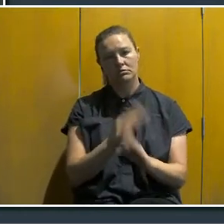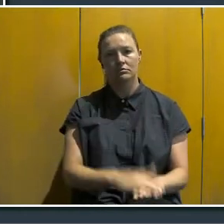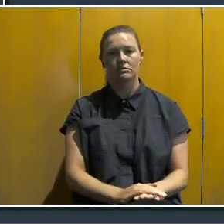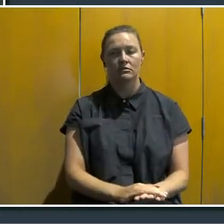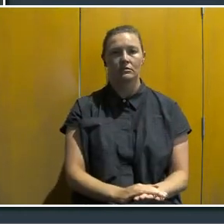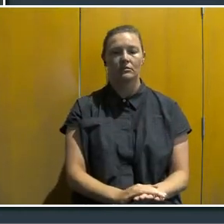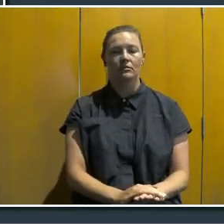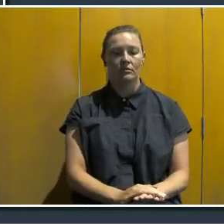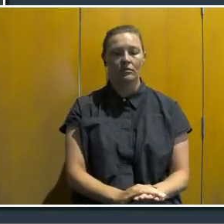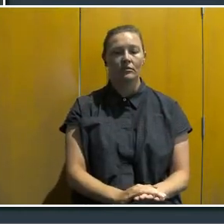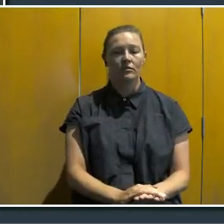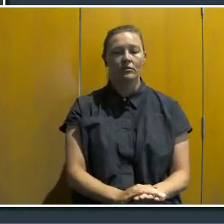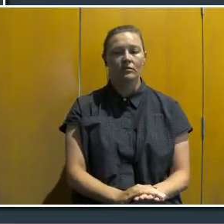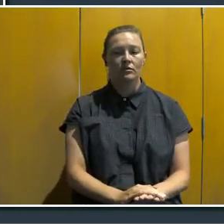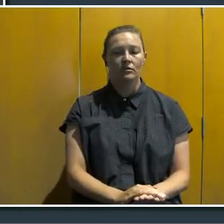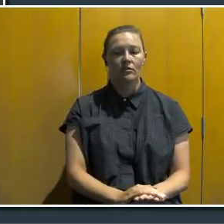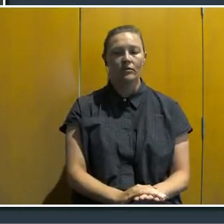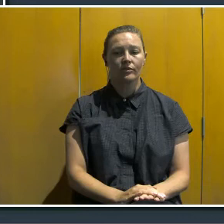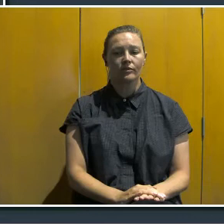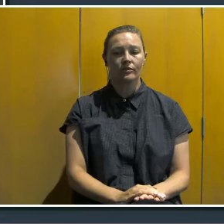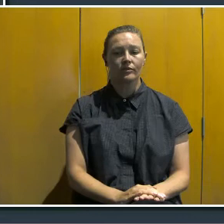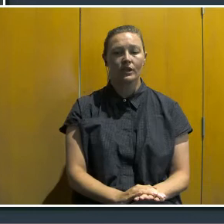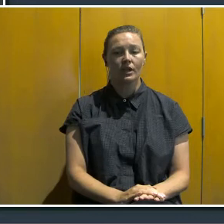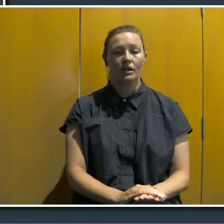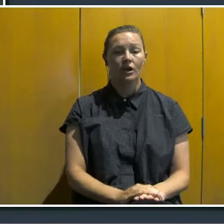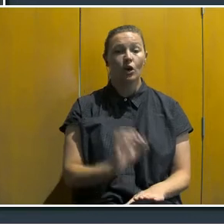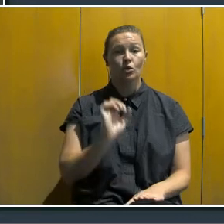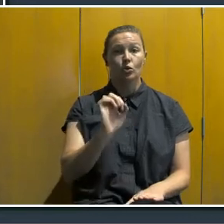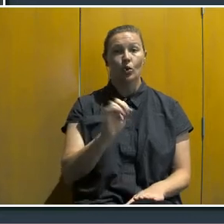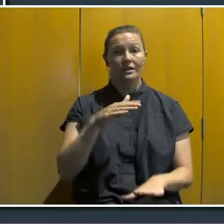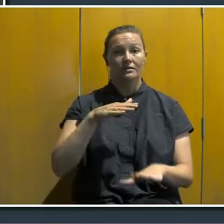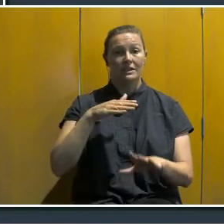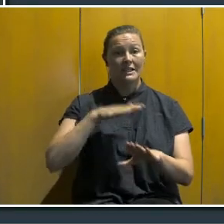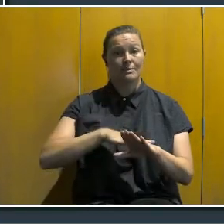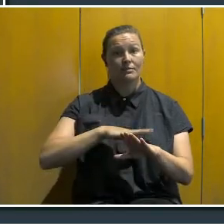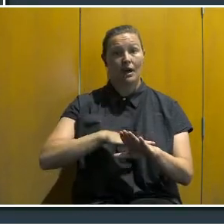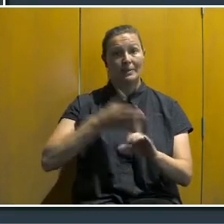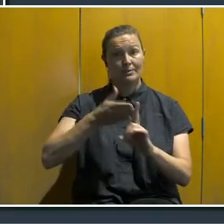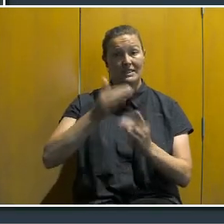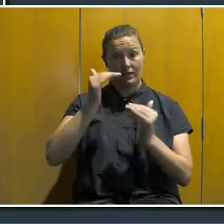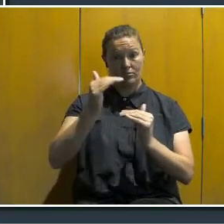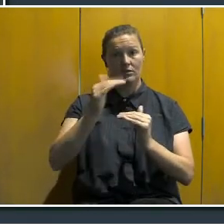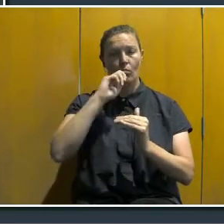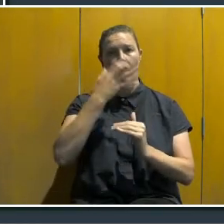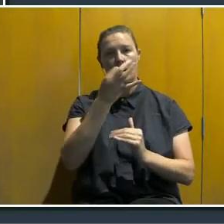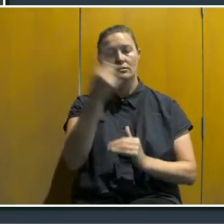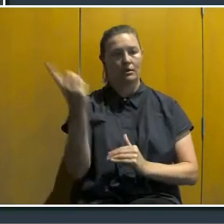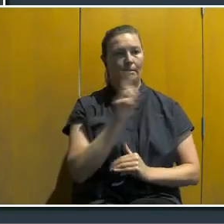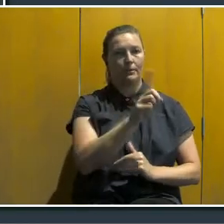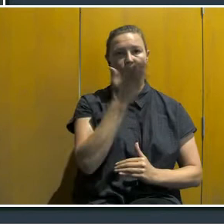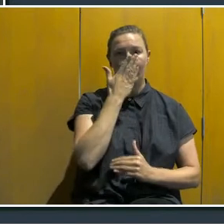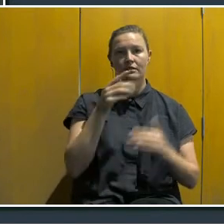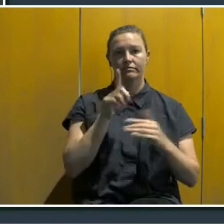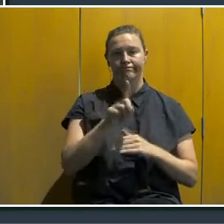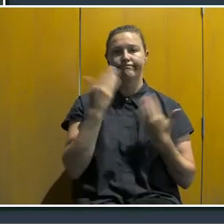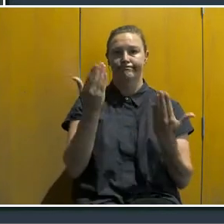And we will invite you to come up when it's your allotted time to the front here and get the ball rolling.